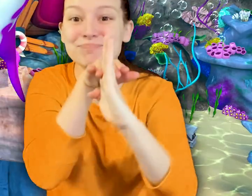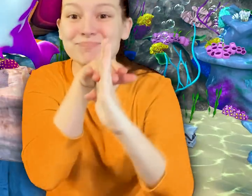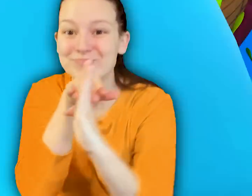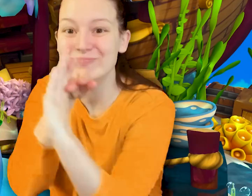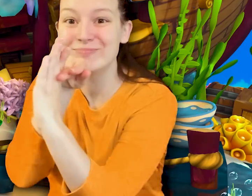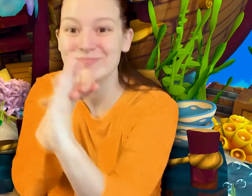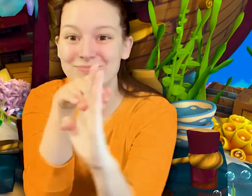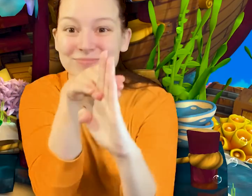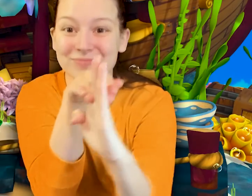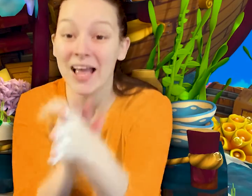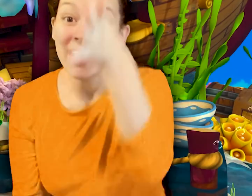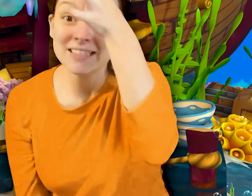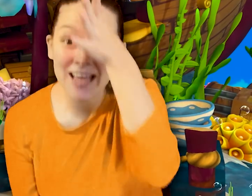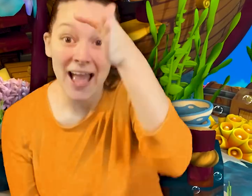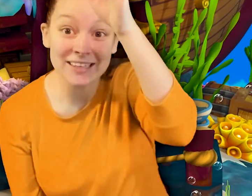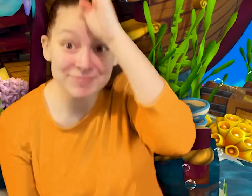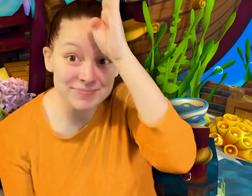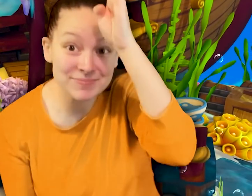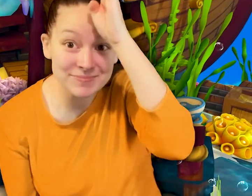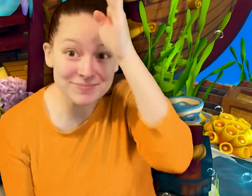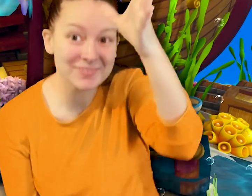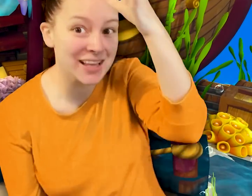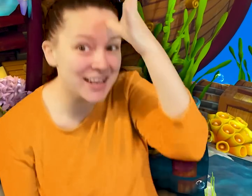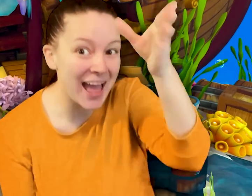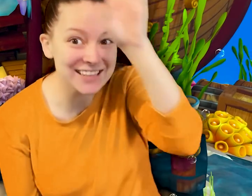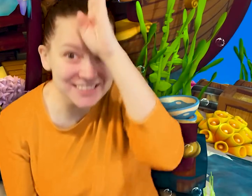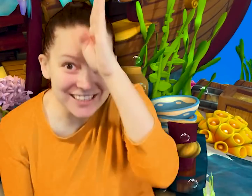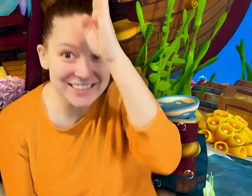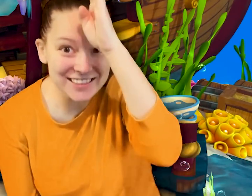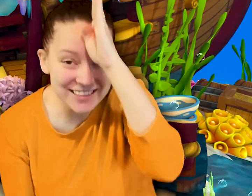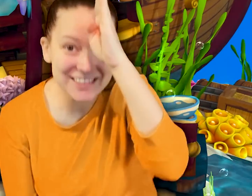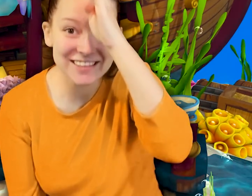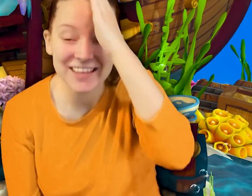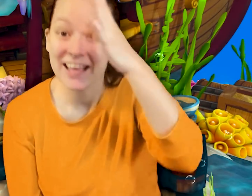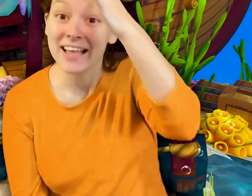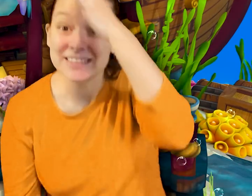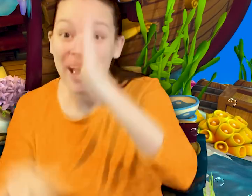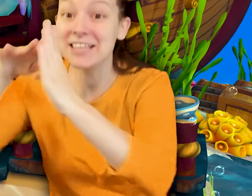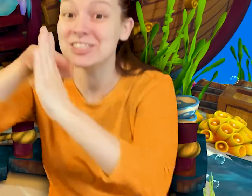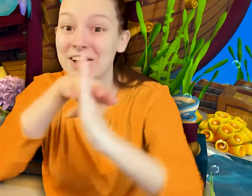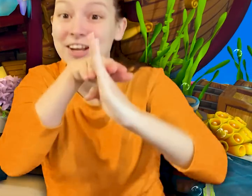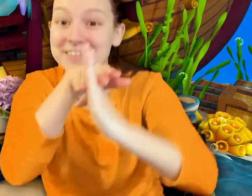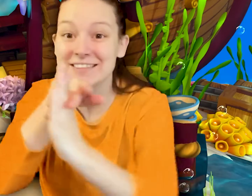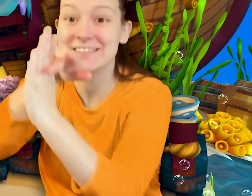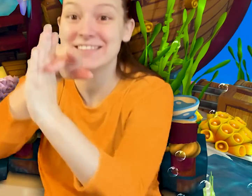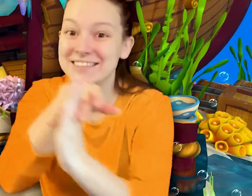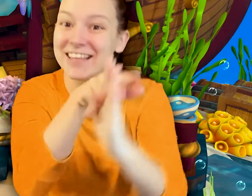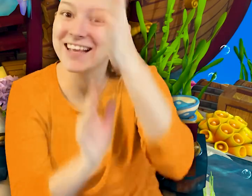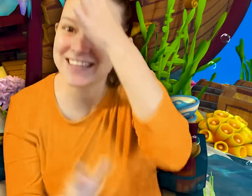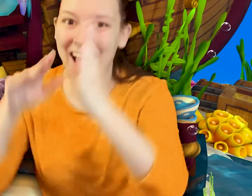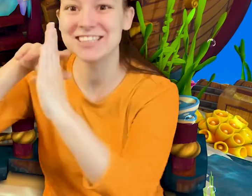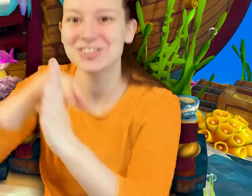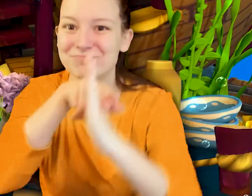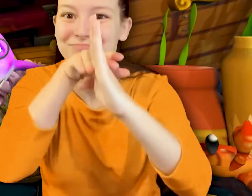doo mommy shark daddy shark doo doo doo doo do doo doo daddy shark doo dooo doo doo doo dooo daddy shark doo